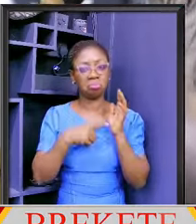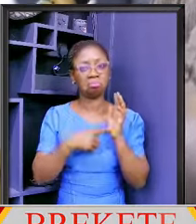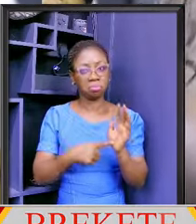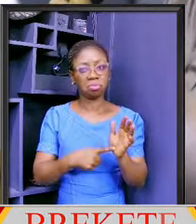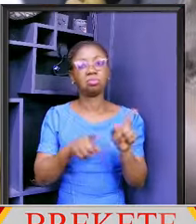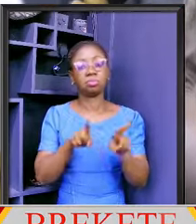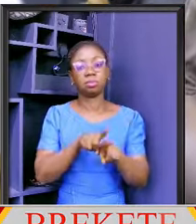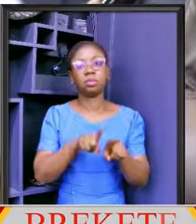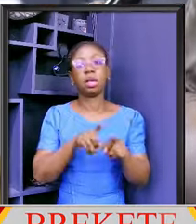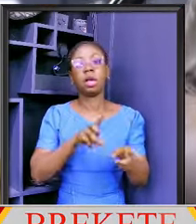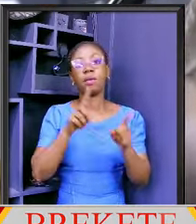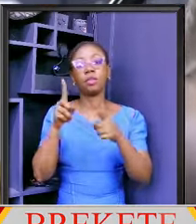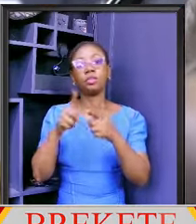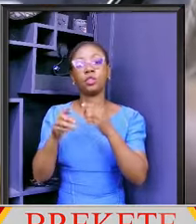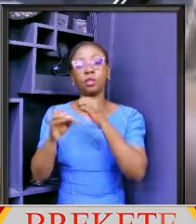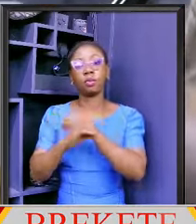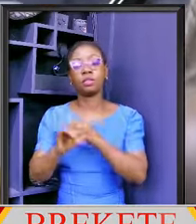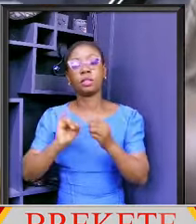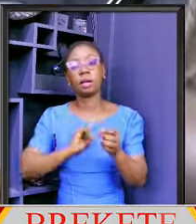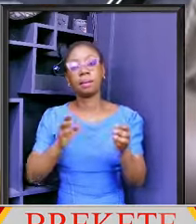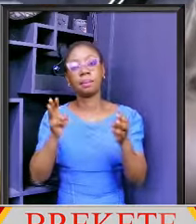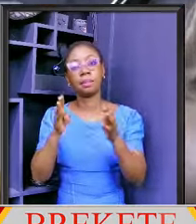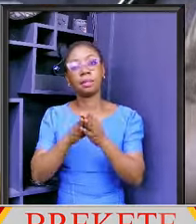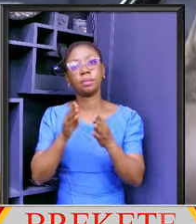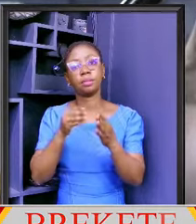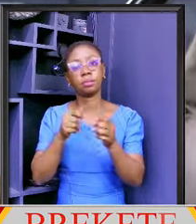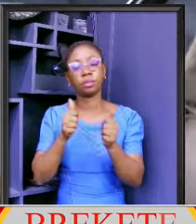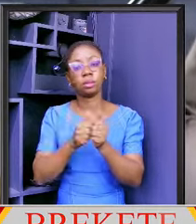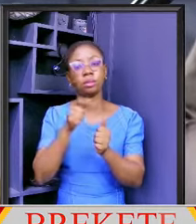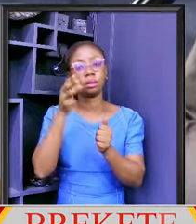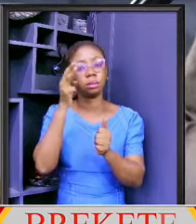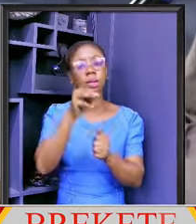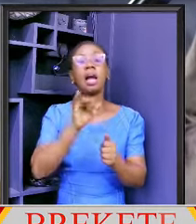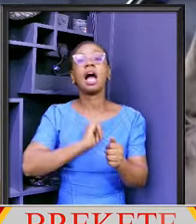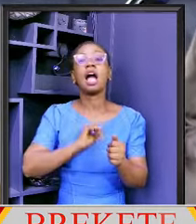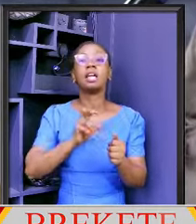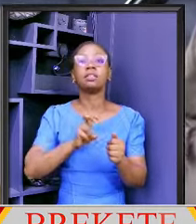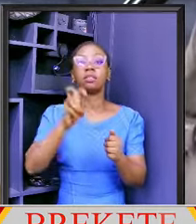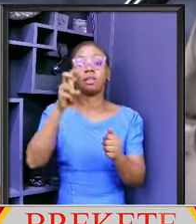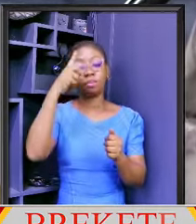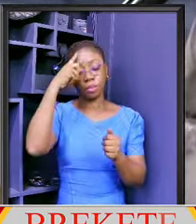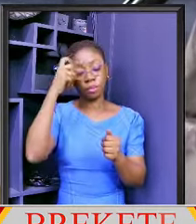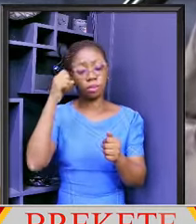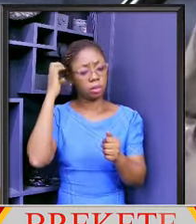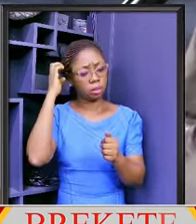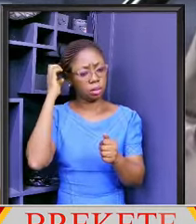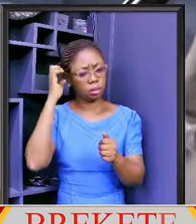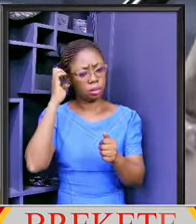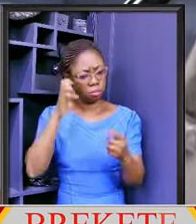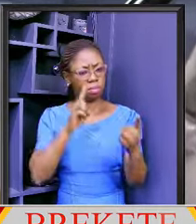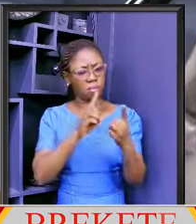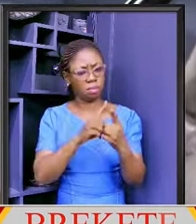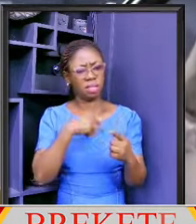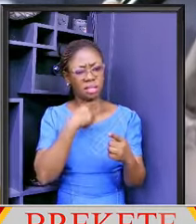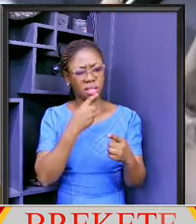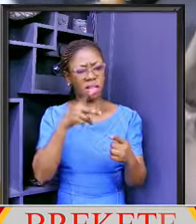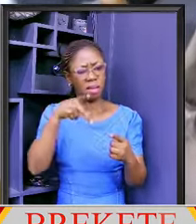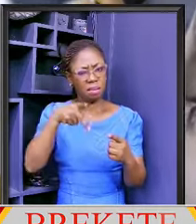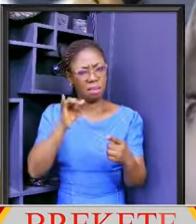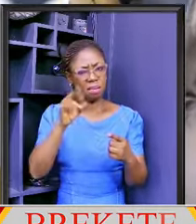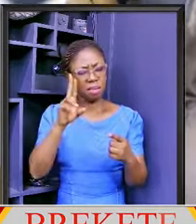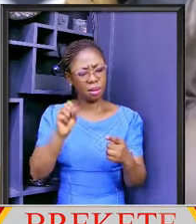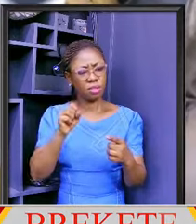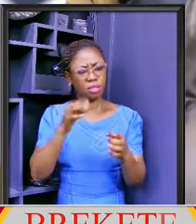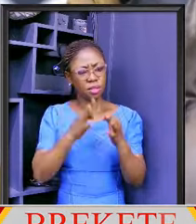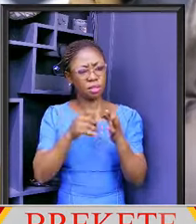I went to the office. I met with him. I traveled. Because I traveled, he met me and said, Pius, if you have been here, Akomoran will not